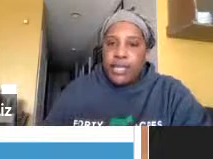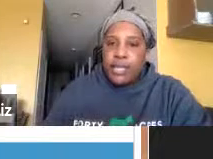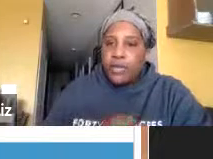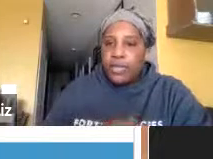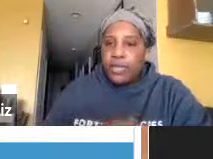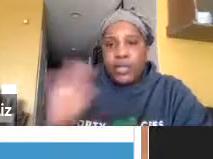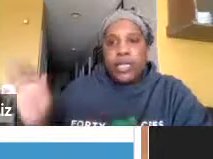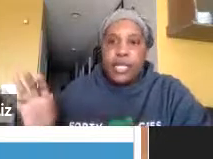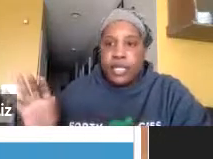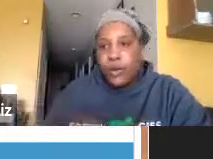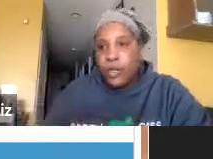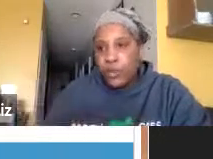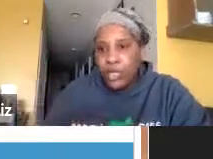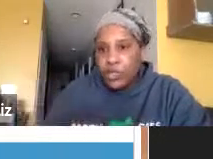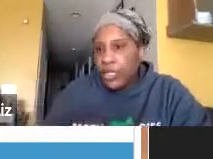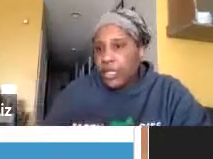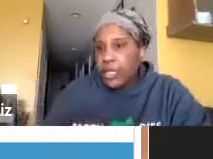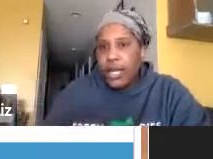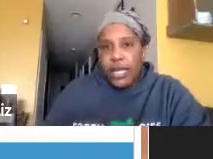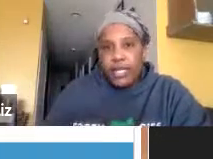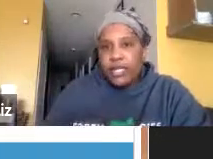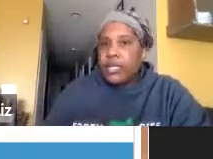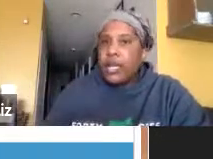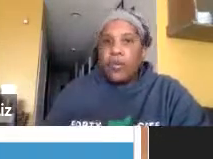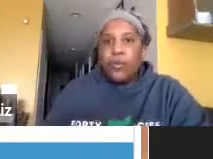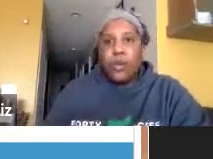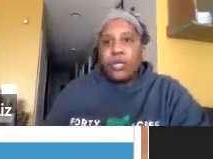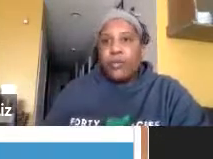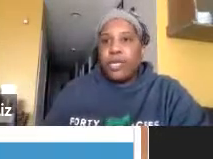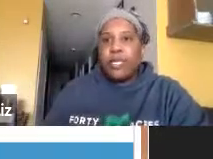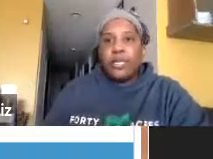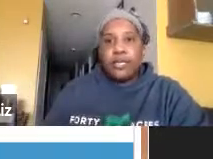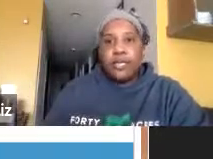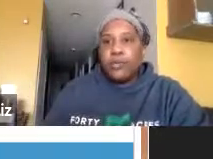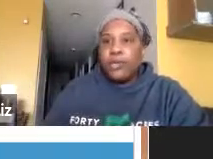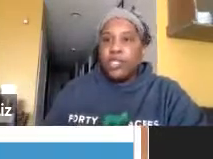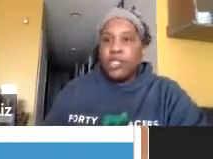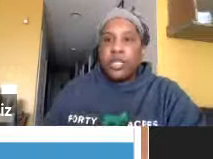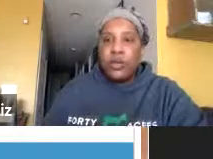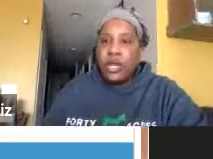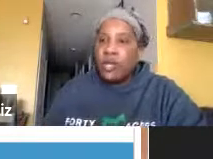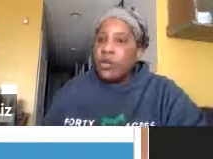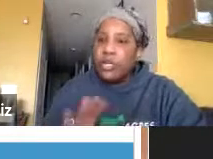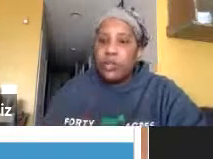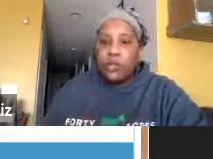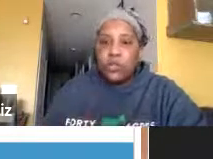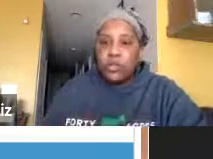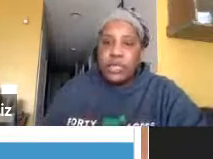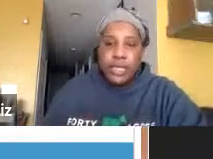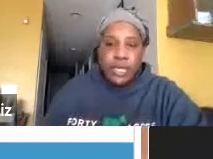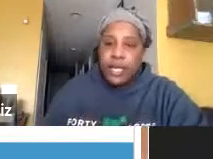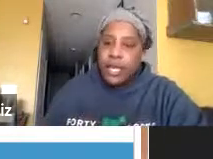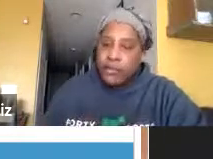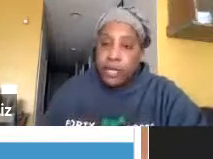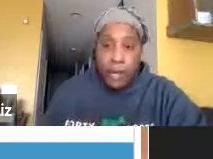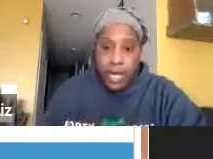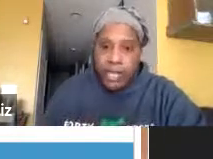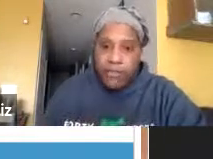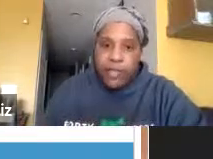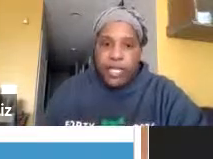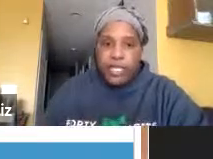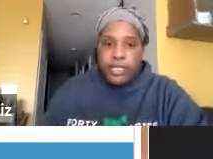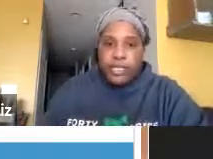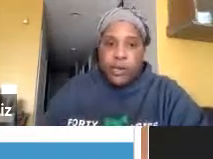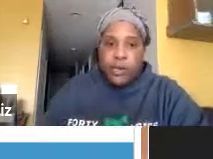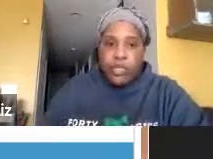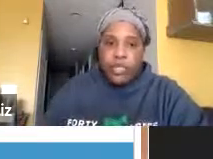I decided I was completely sick of the grocery industry. I did not want to be in CPG or anywhere near groceries again, ever in my